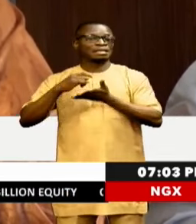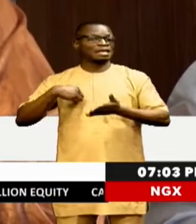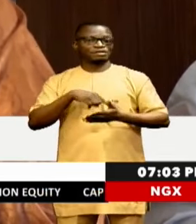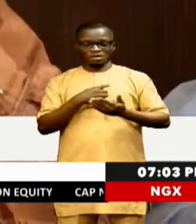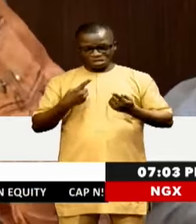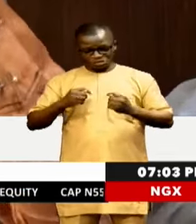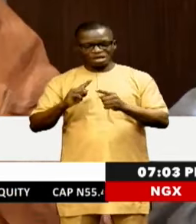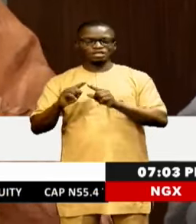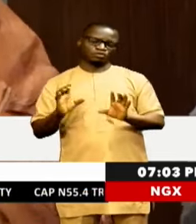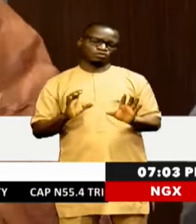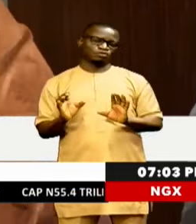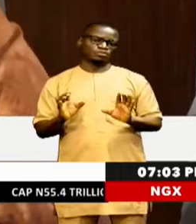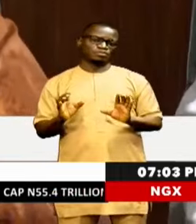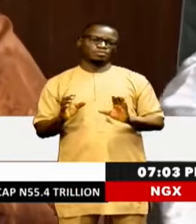do.